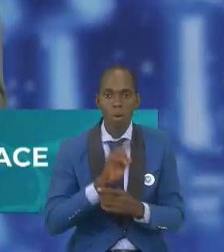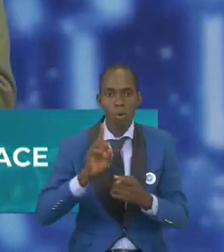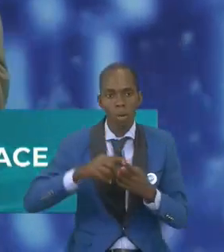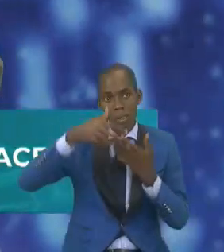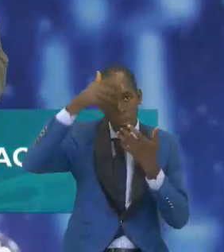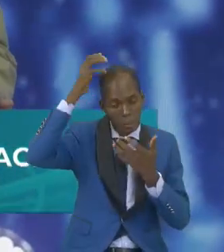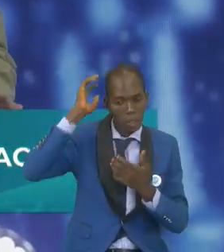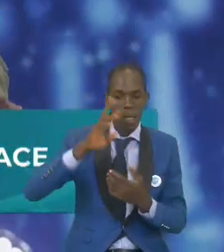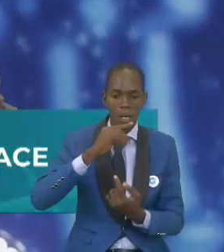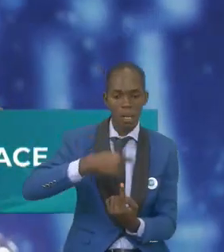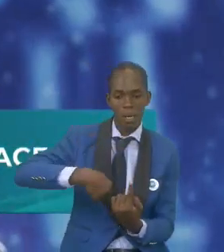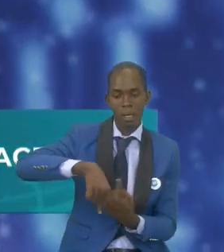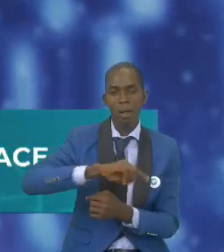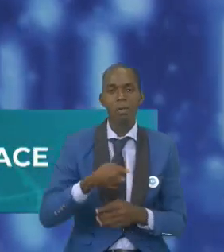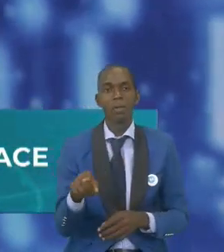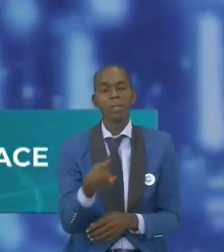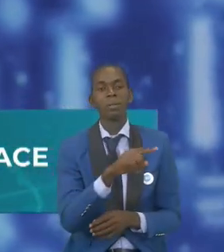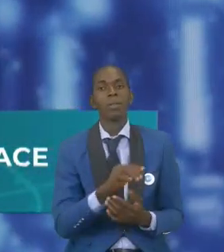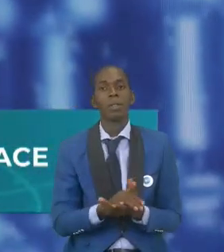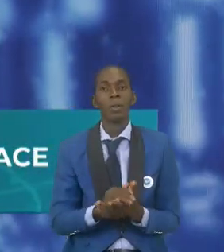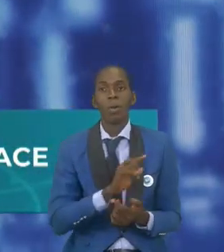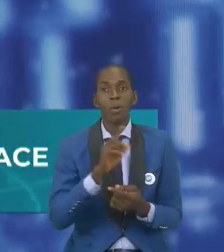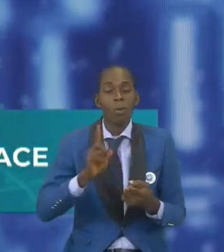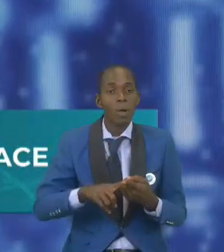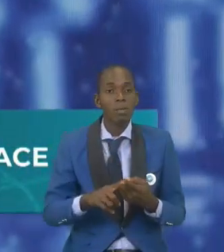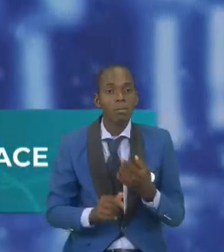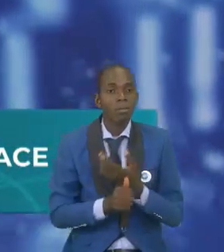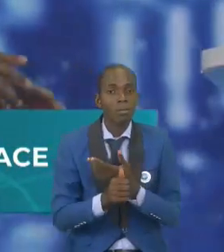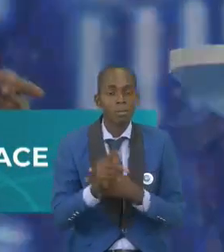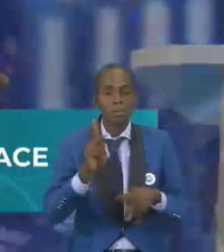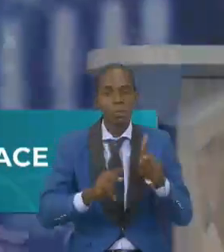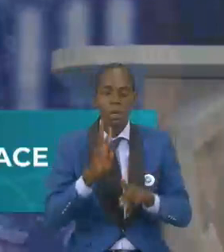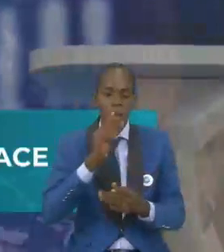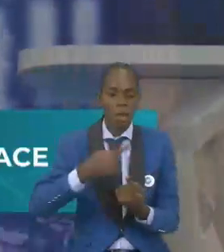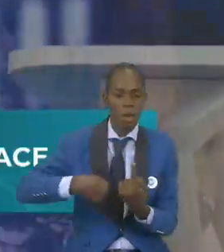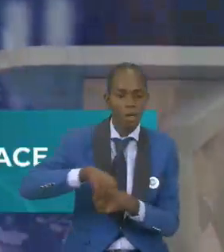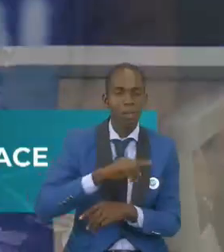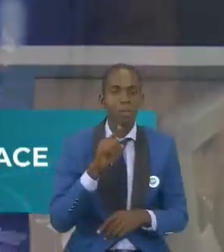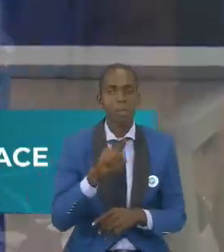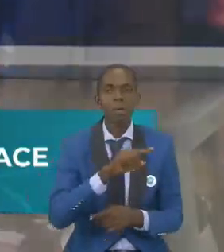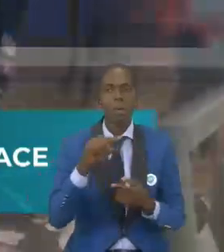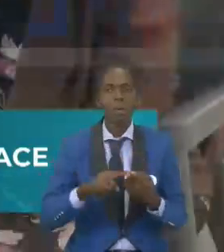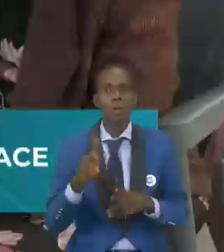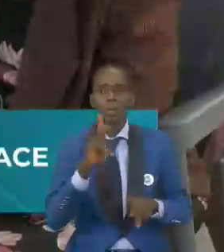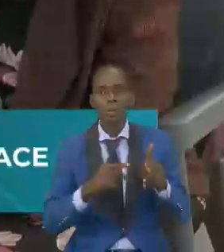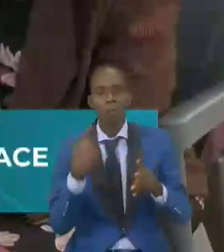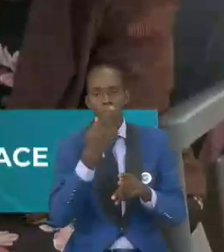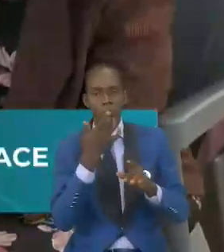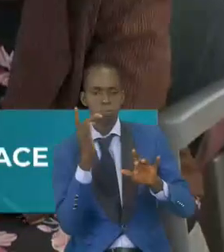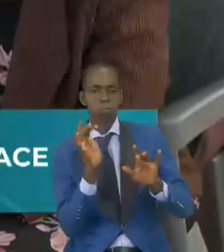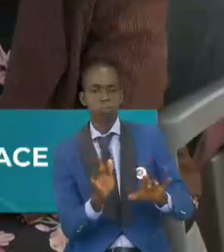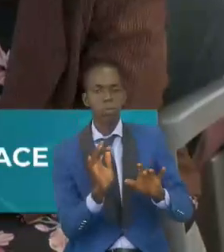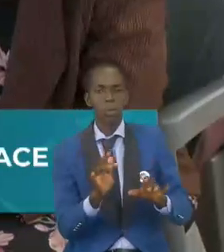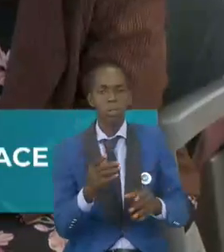them, when critical people are around them, when criticisms are around them,